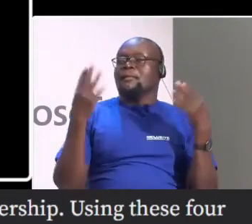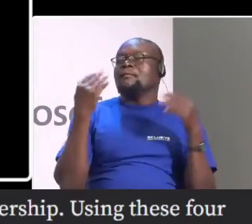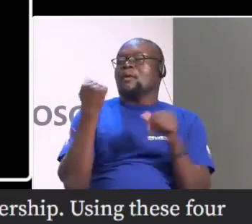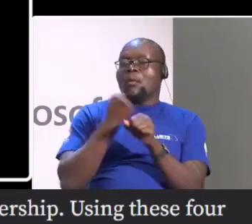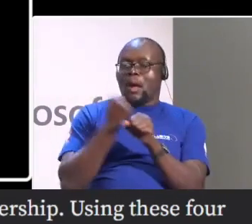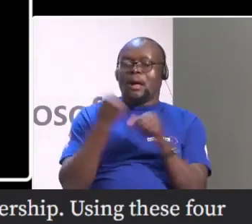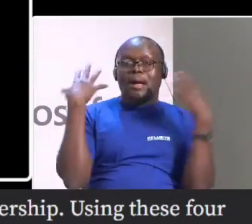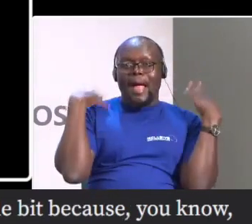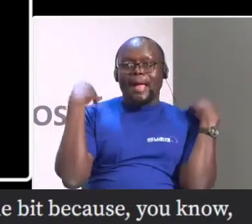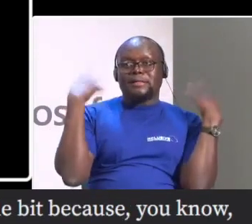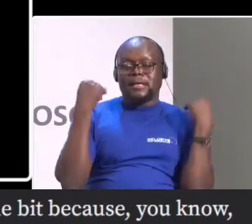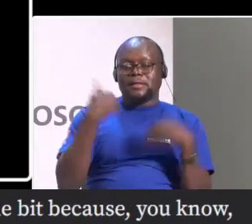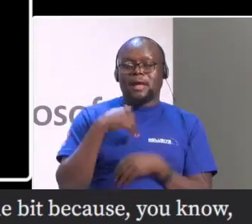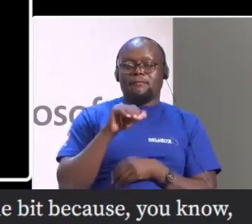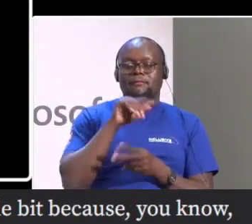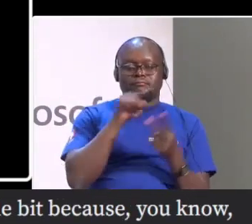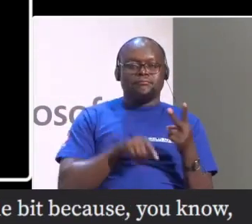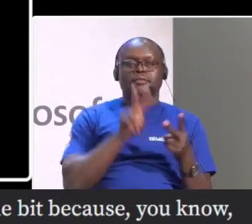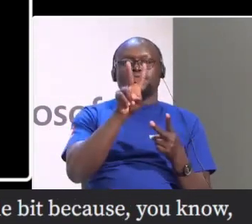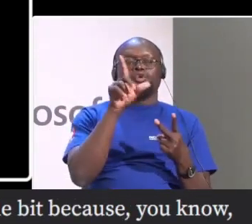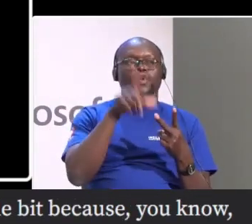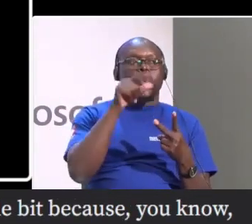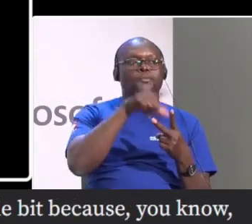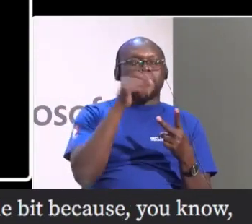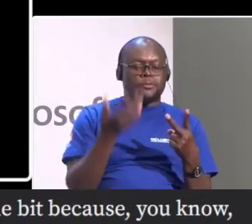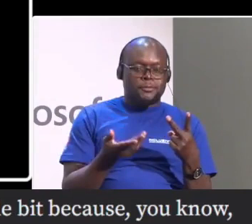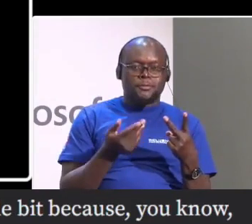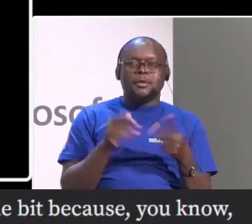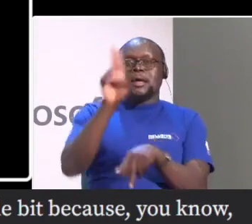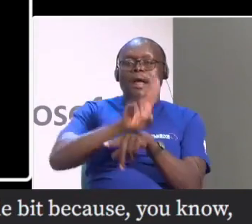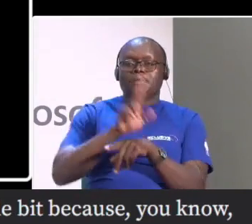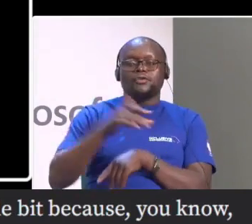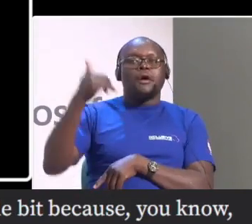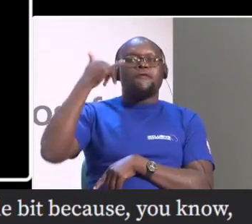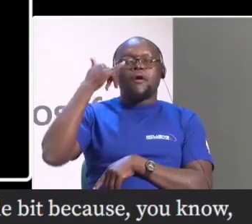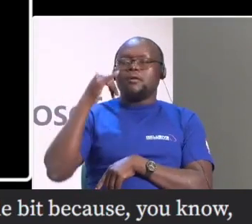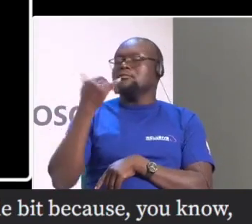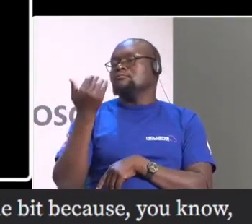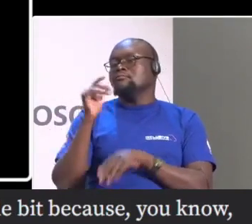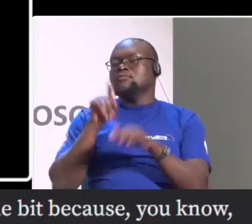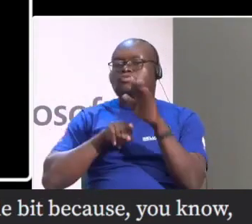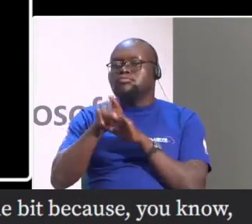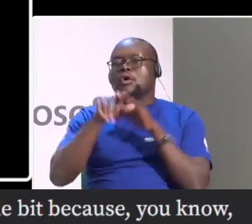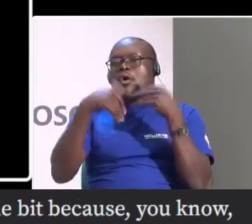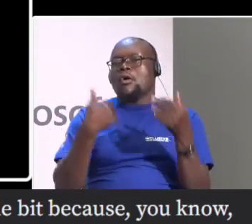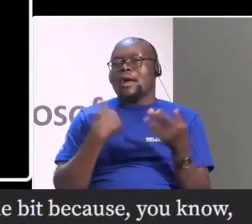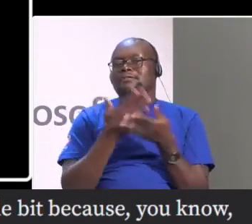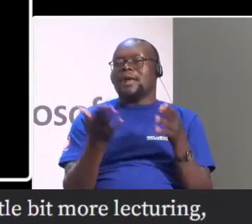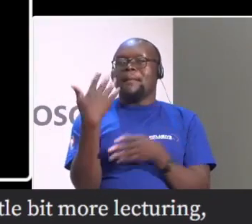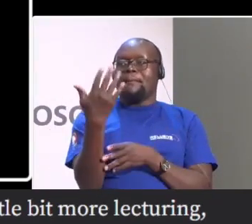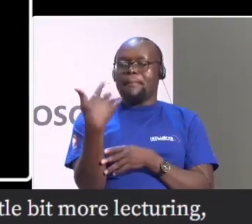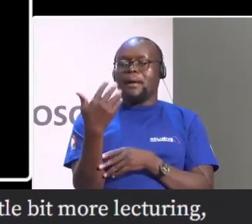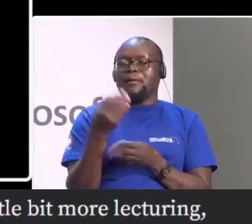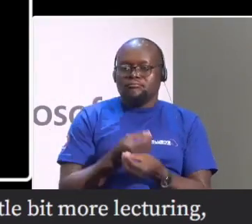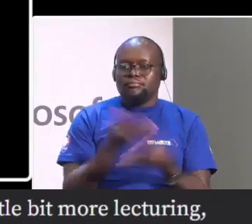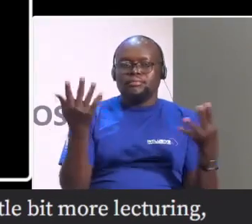And we have 2 options. You can use a smartphone to log in, or we actually have some sheets and